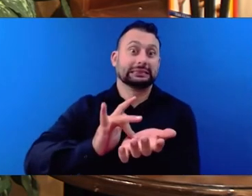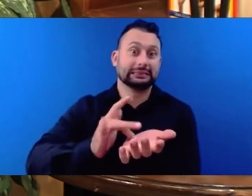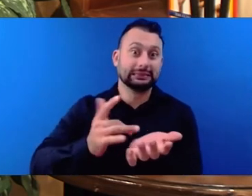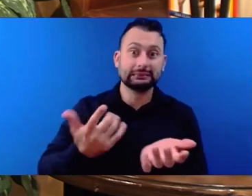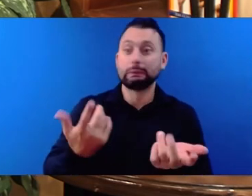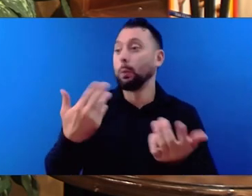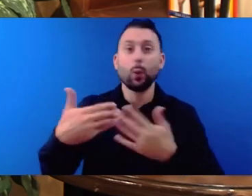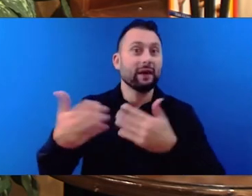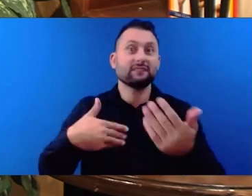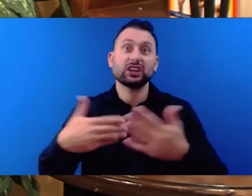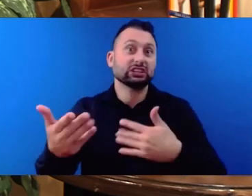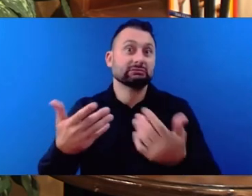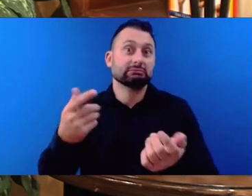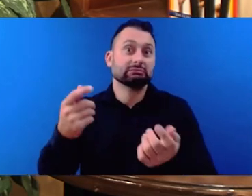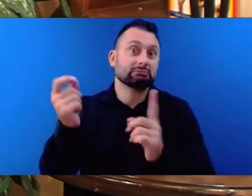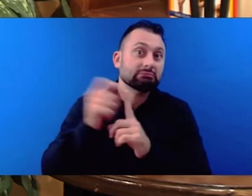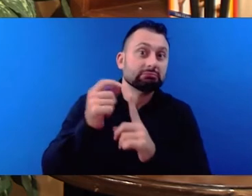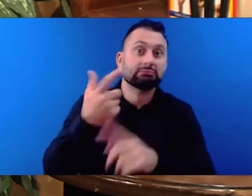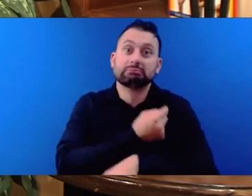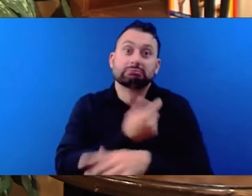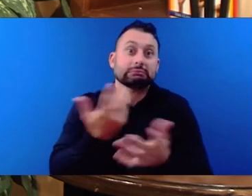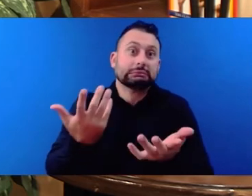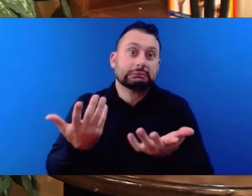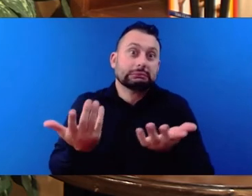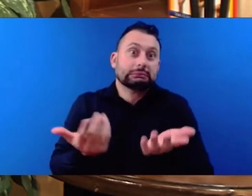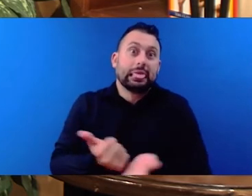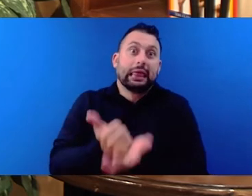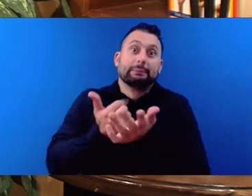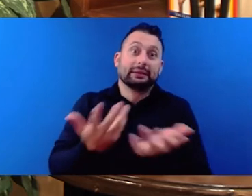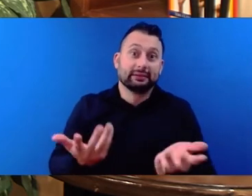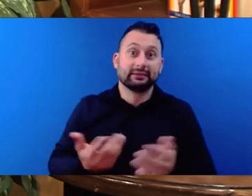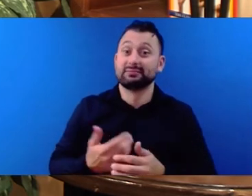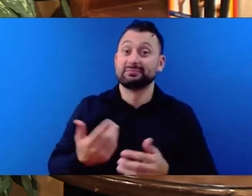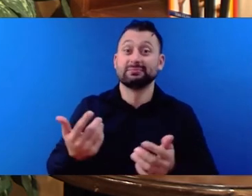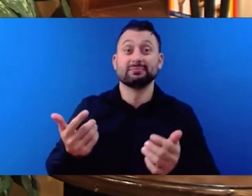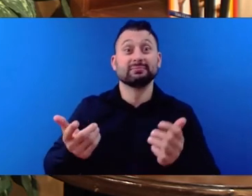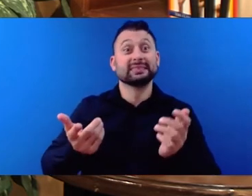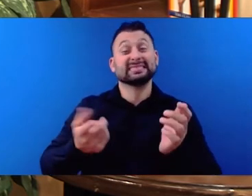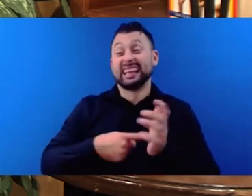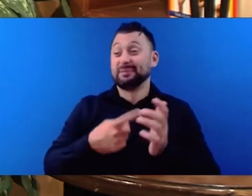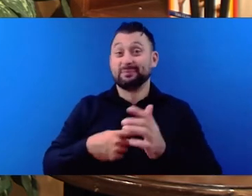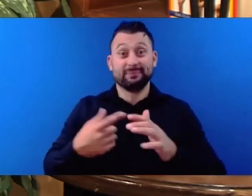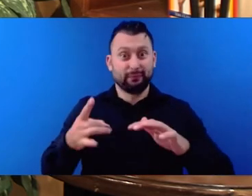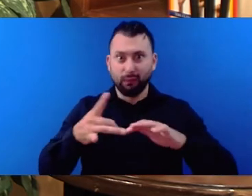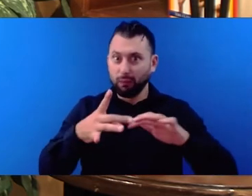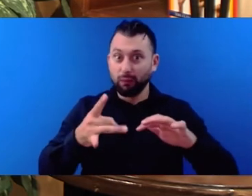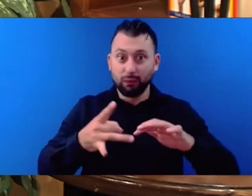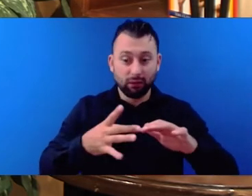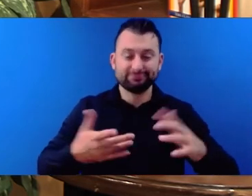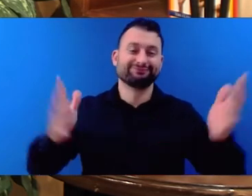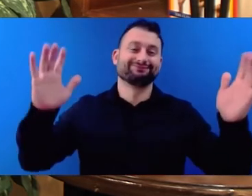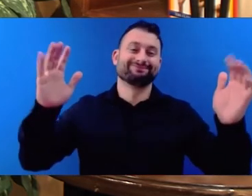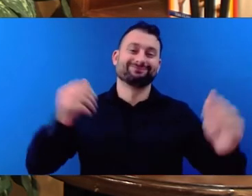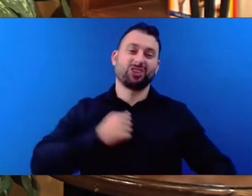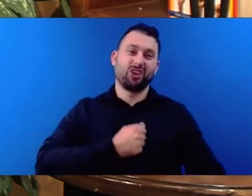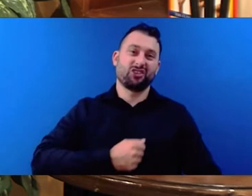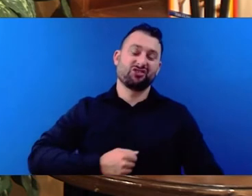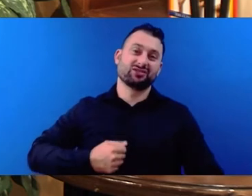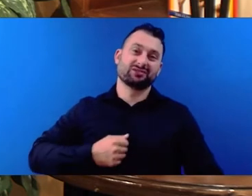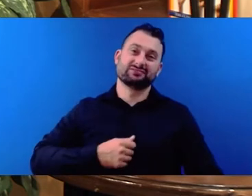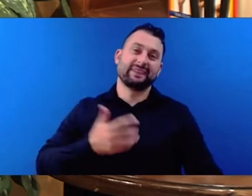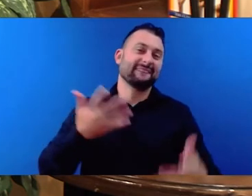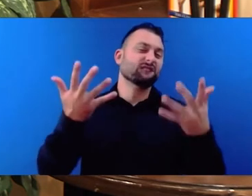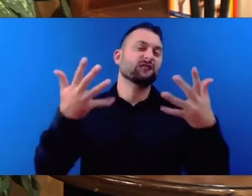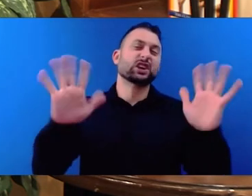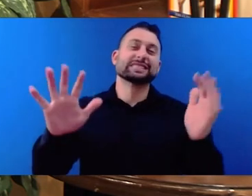and it's going to stay there. And so we have to work on controlling diabetes, okay? And then as far